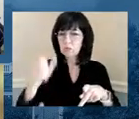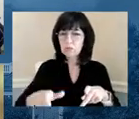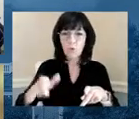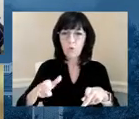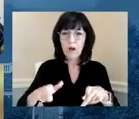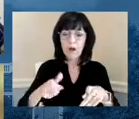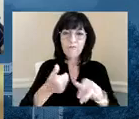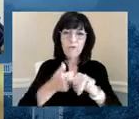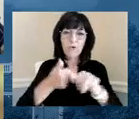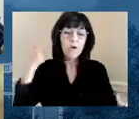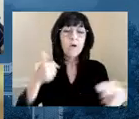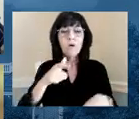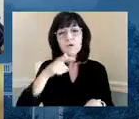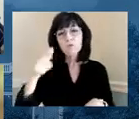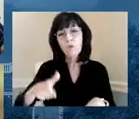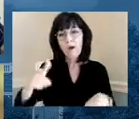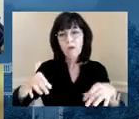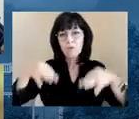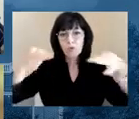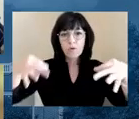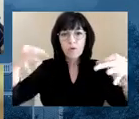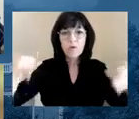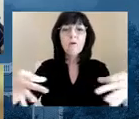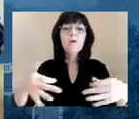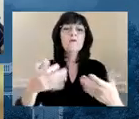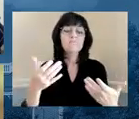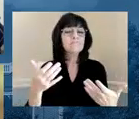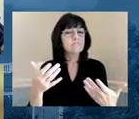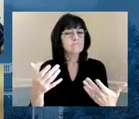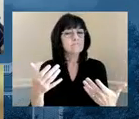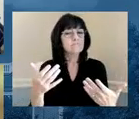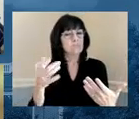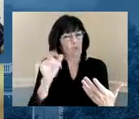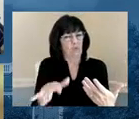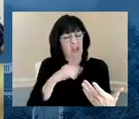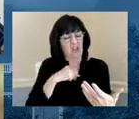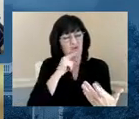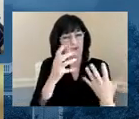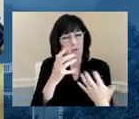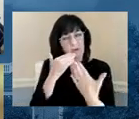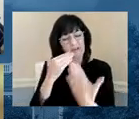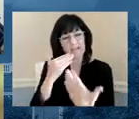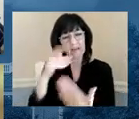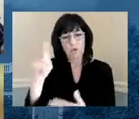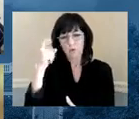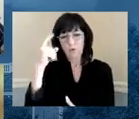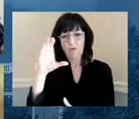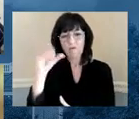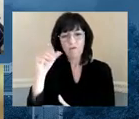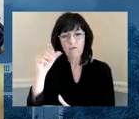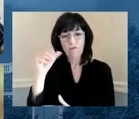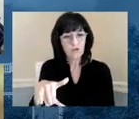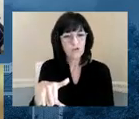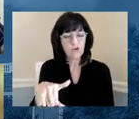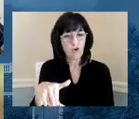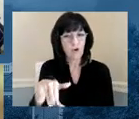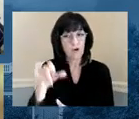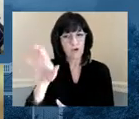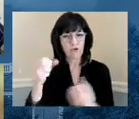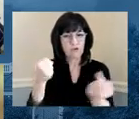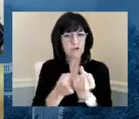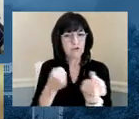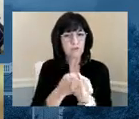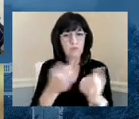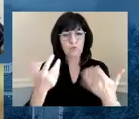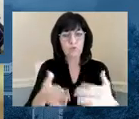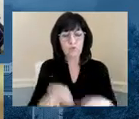and providers who helped pass this legislation, and you, Governor Carney, for your support of this critical bill. So you listed